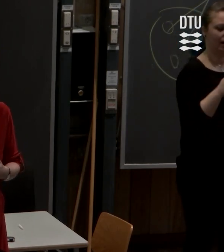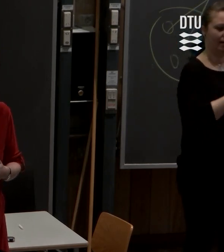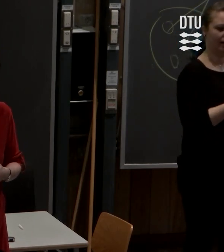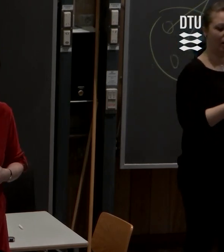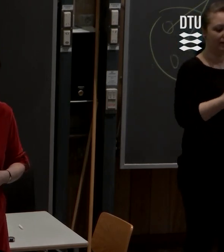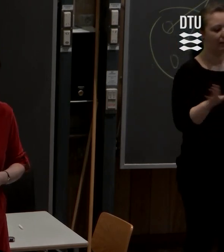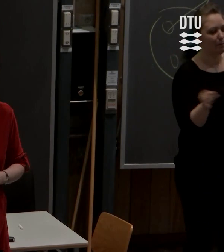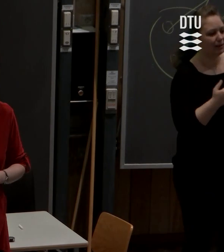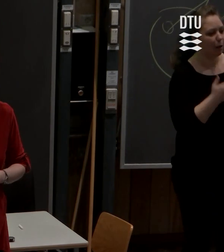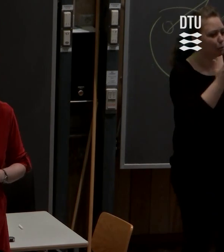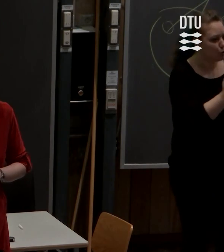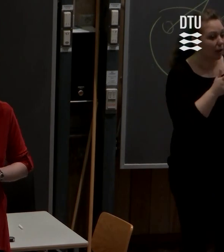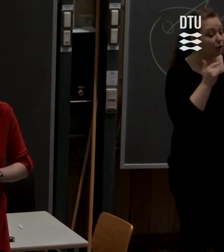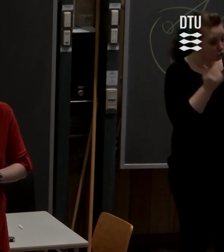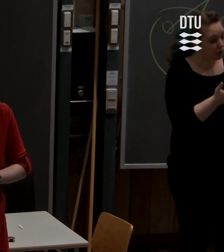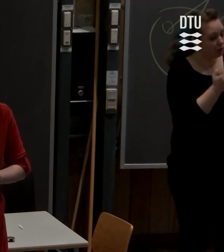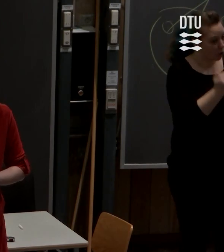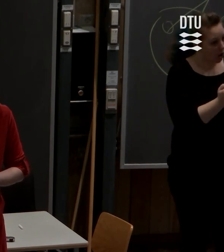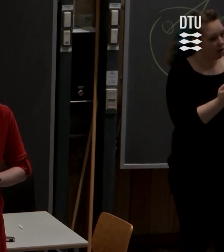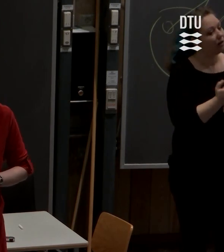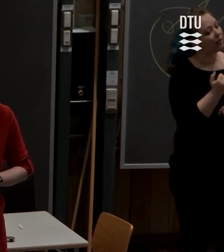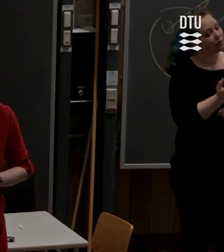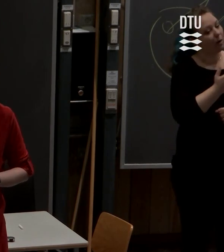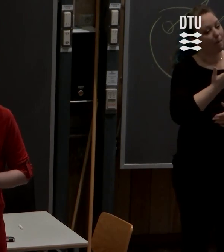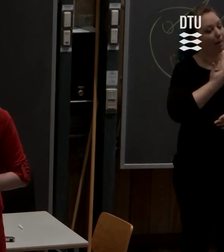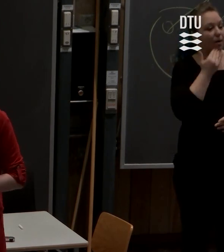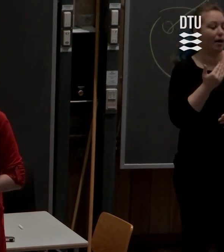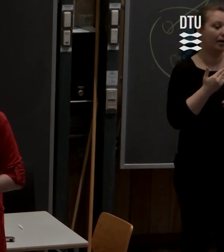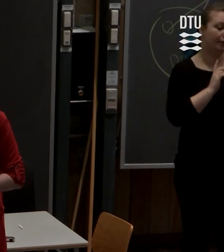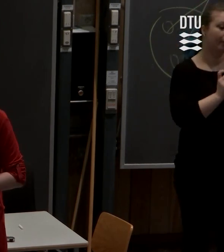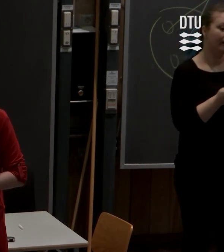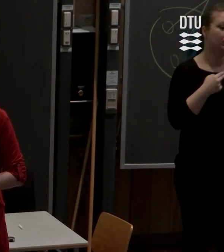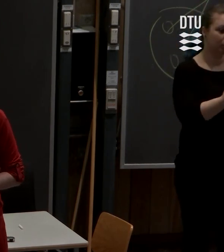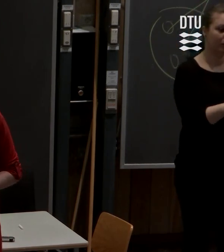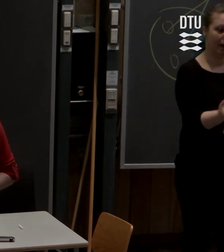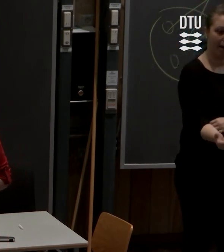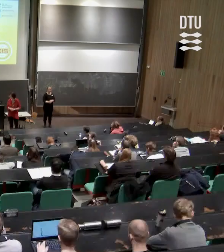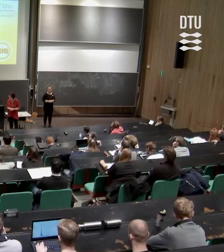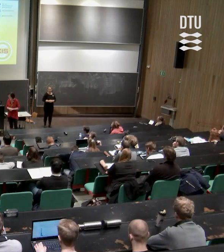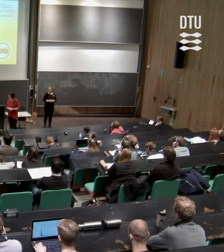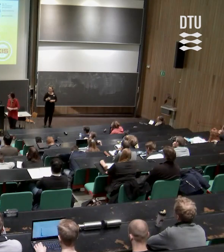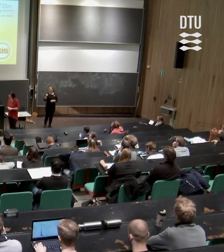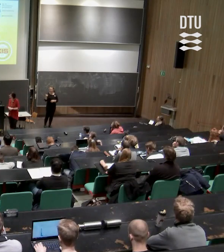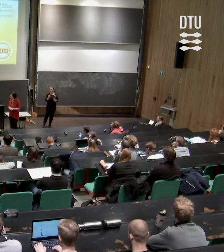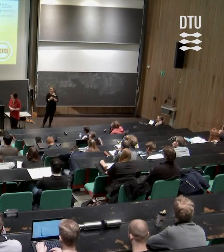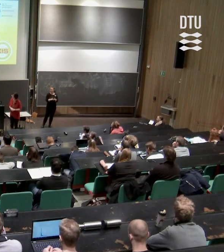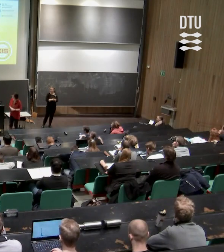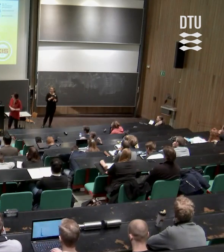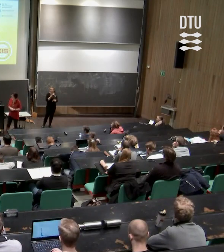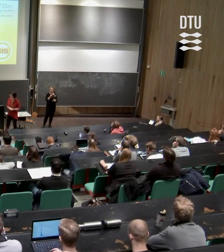business is a very good engaging and change-enabling factor. I was wondering, is there a tension between